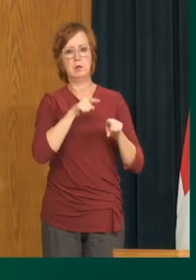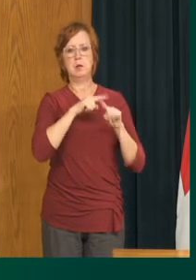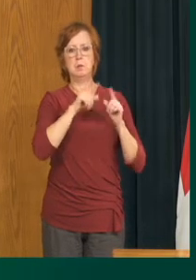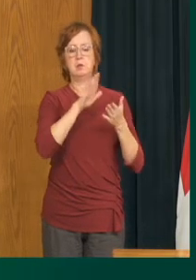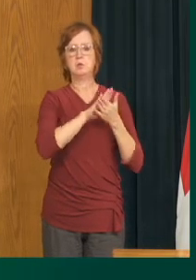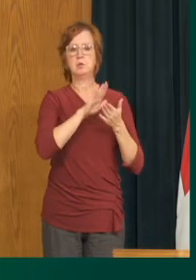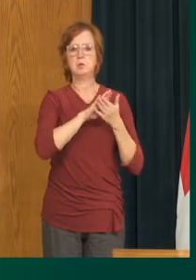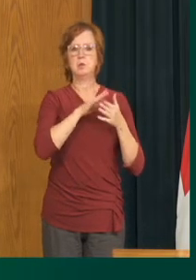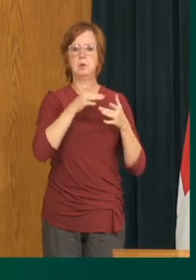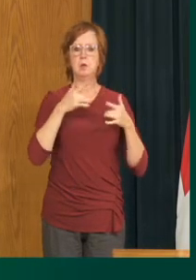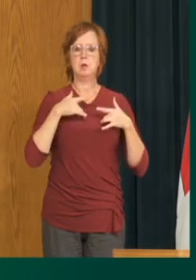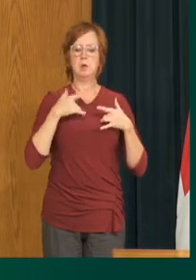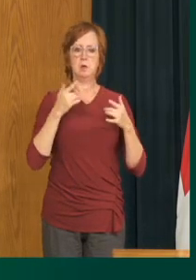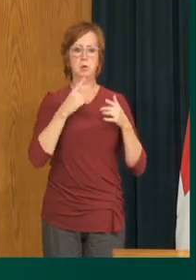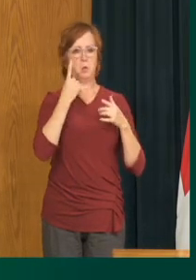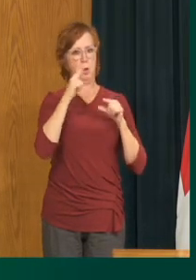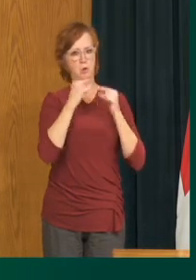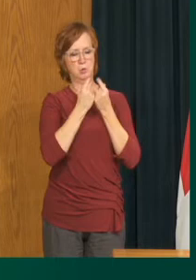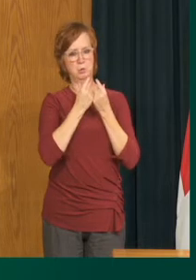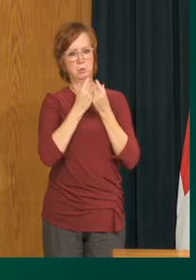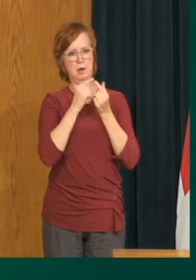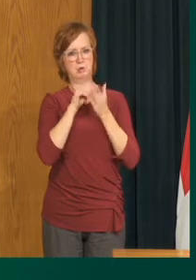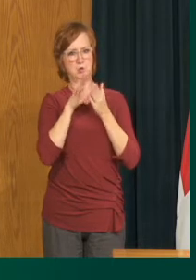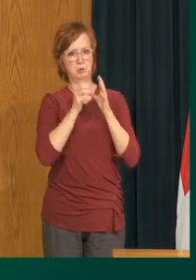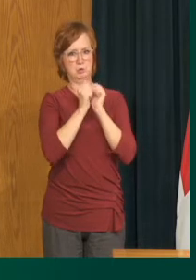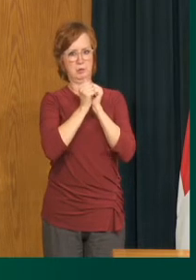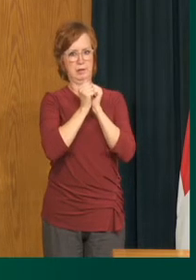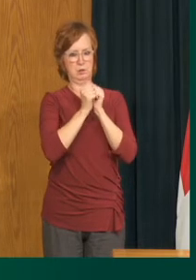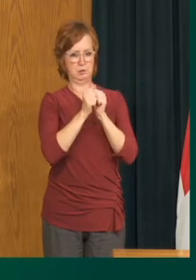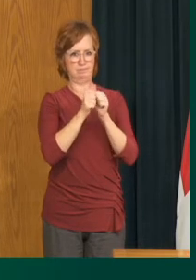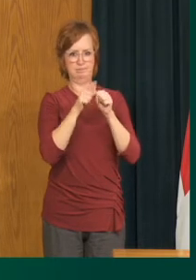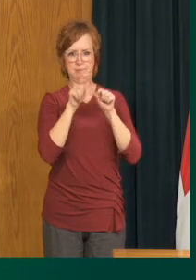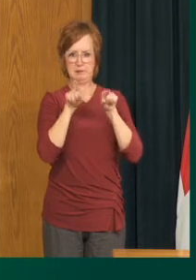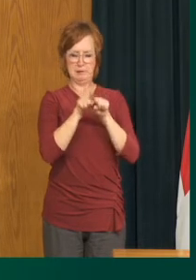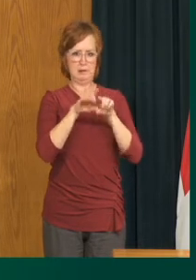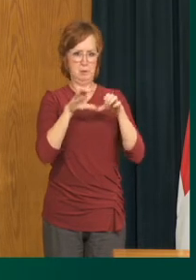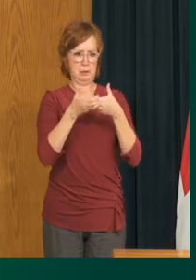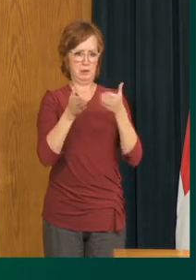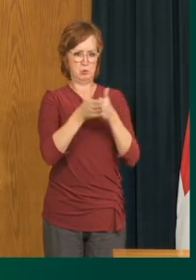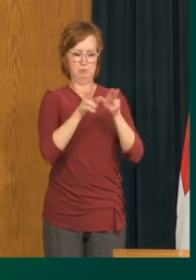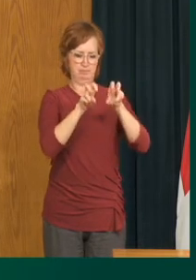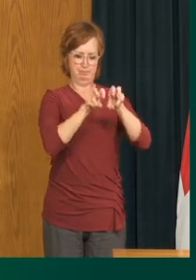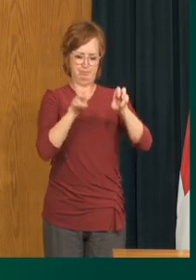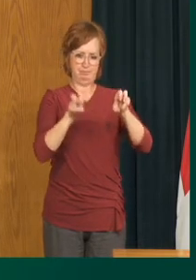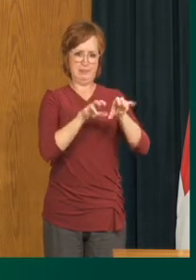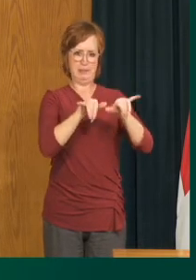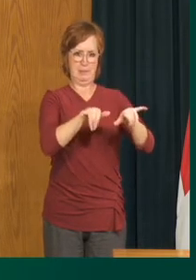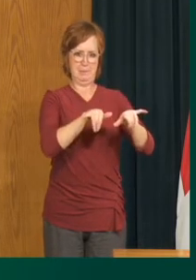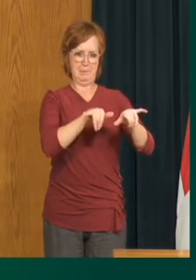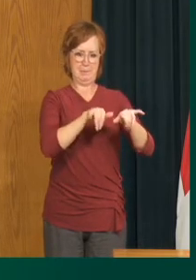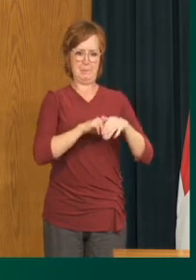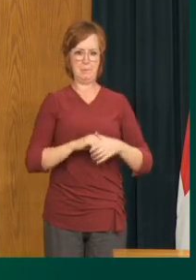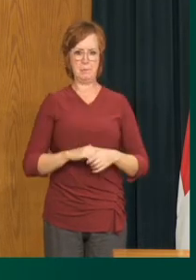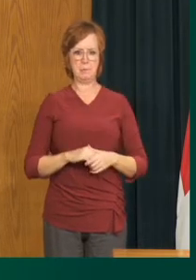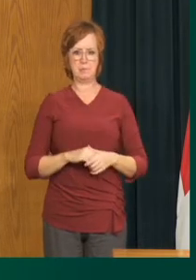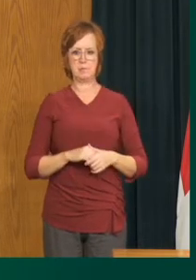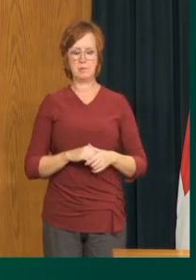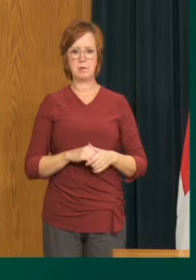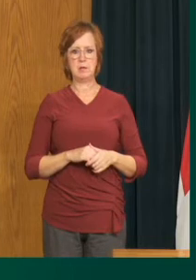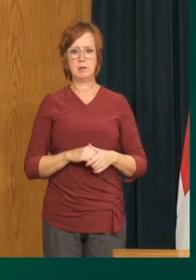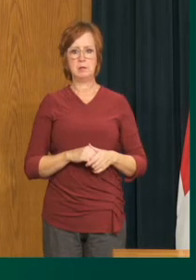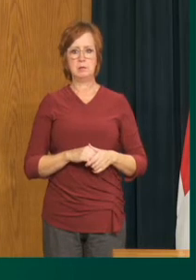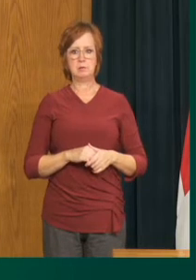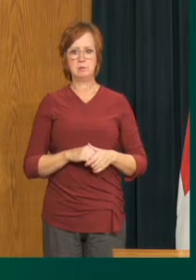example of where you have this cohort that is a fixed cohort. So there's lots of models that have been very